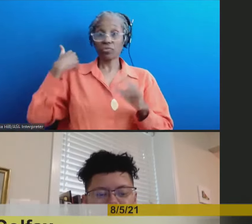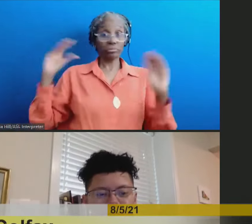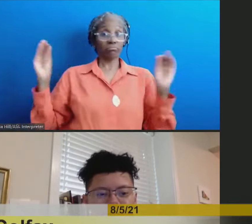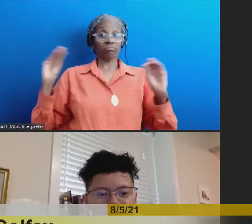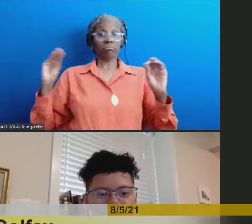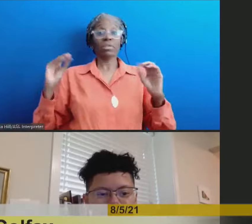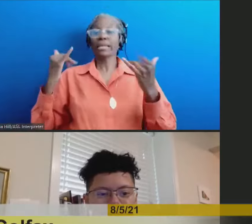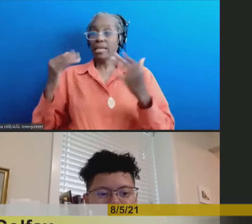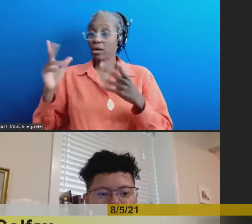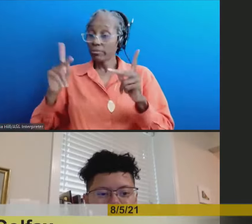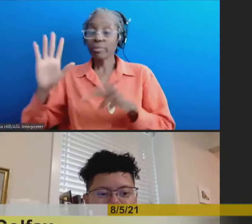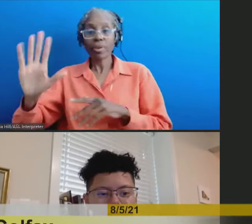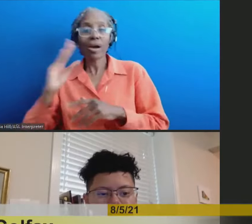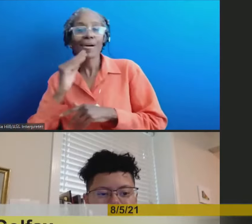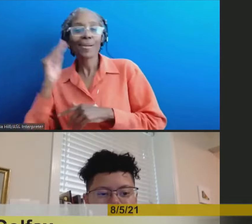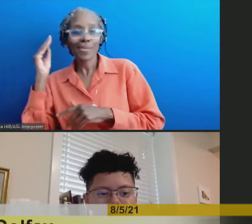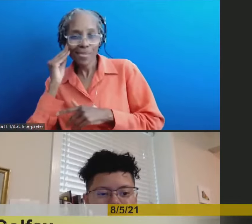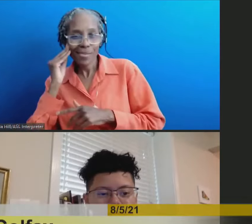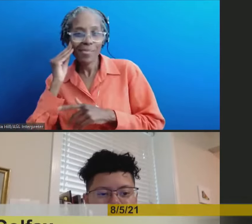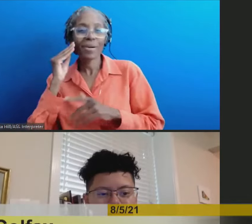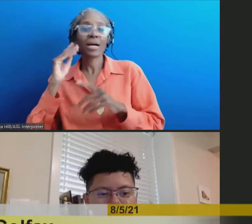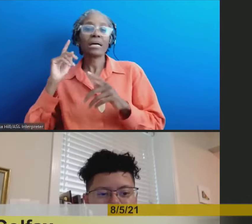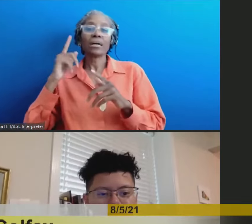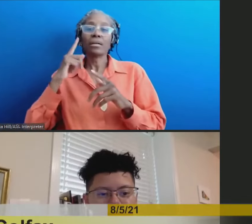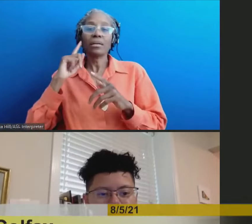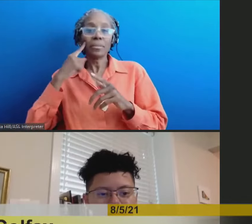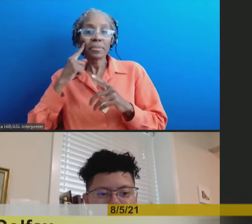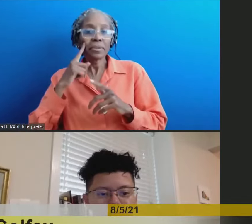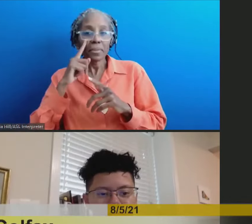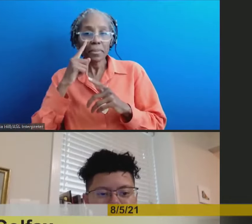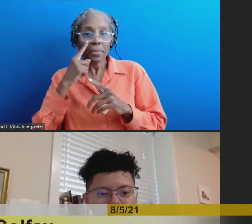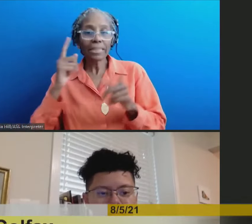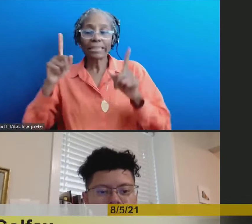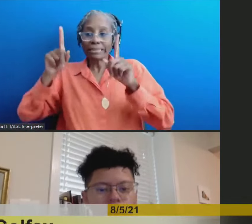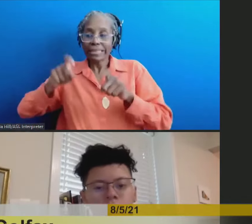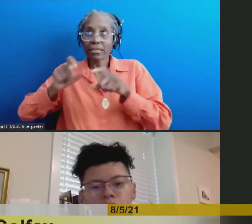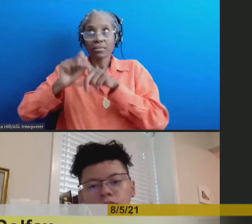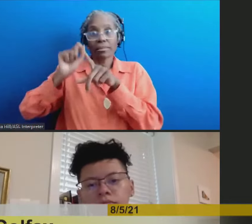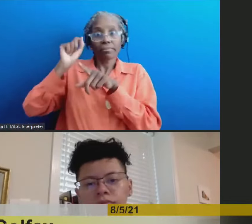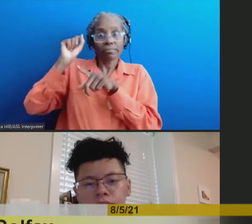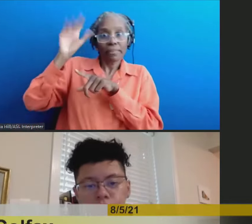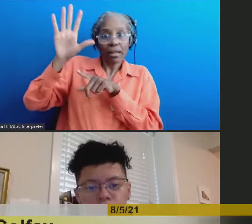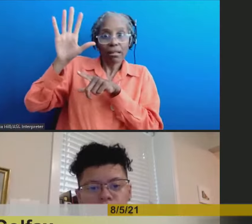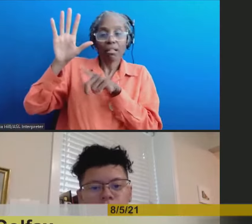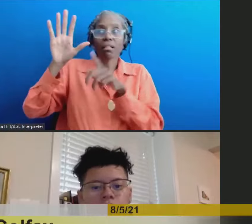that people can get rapidly tested. But we